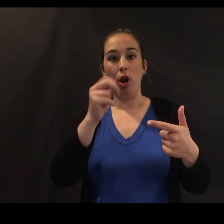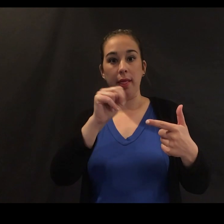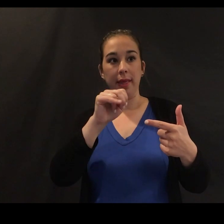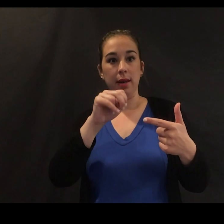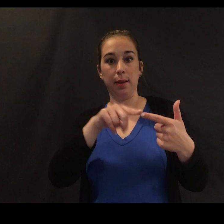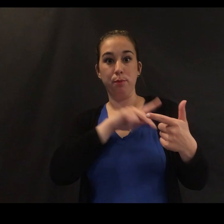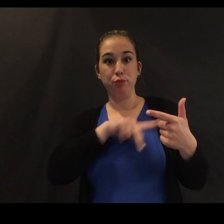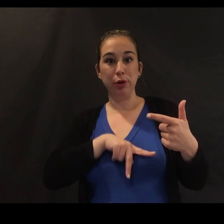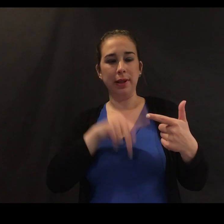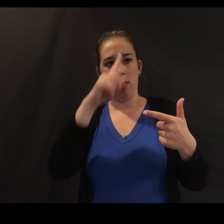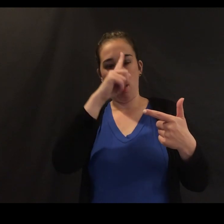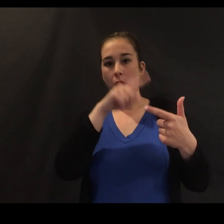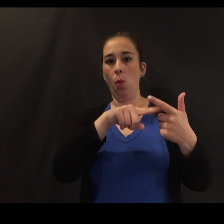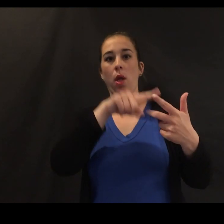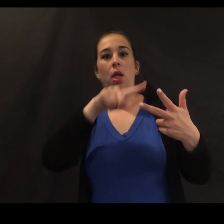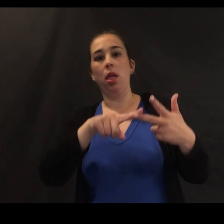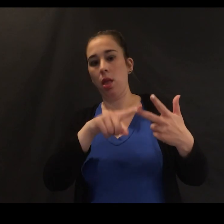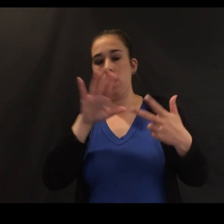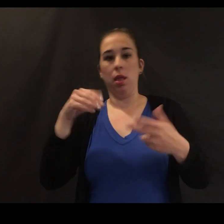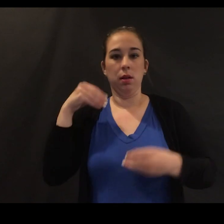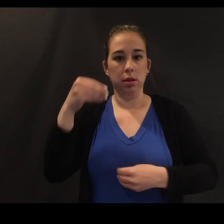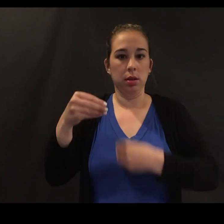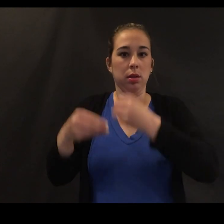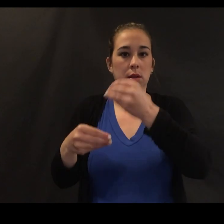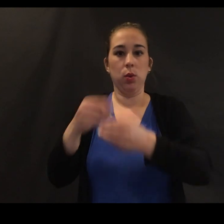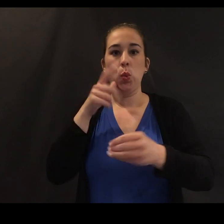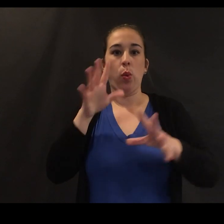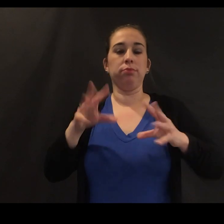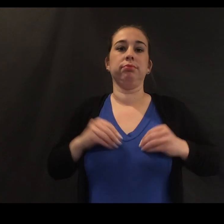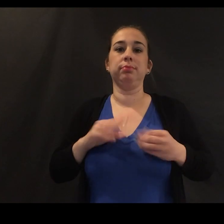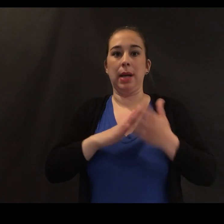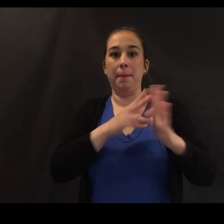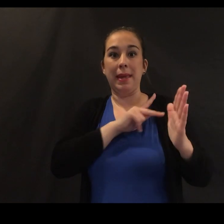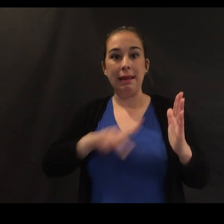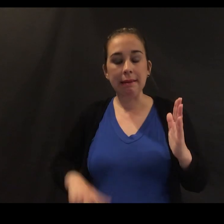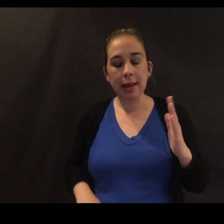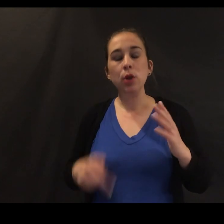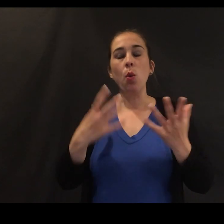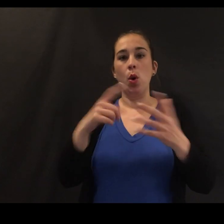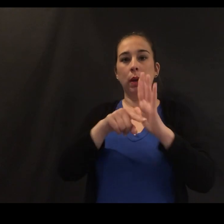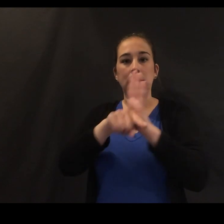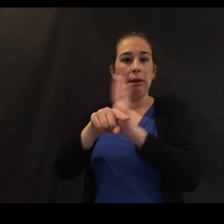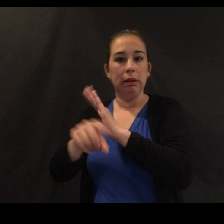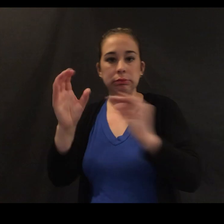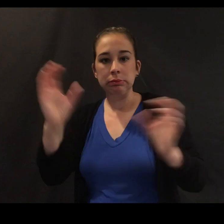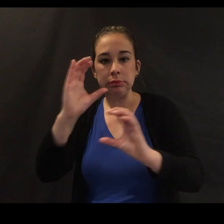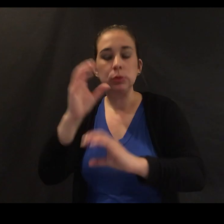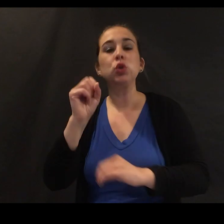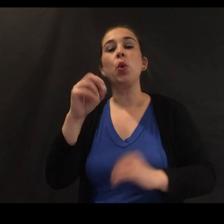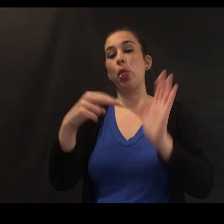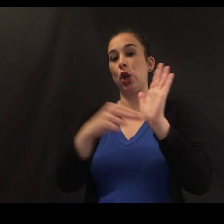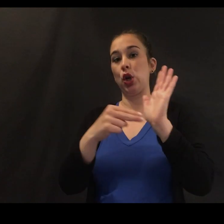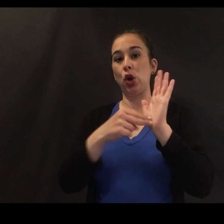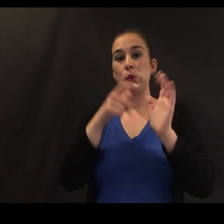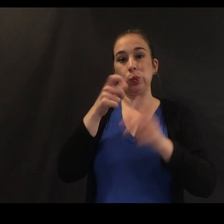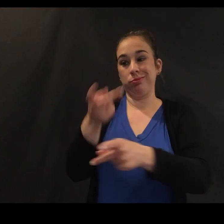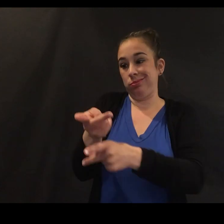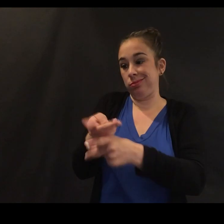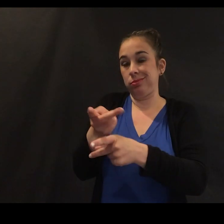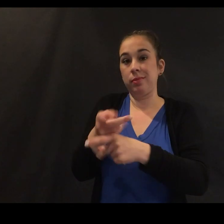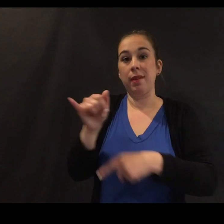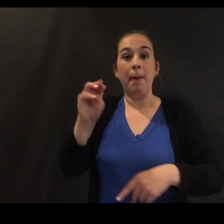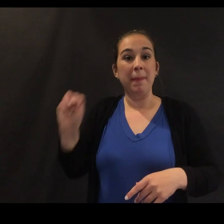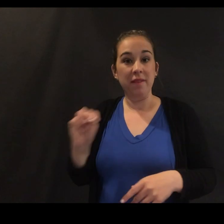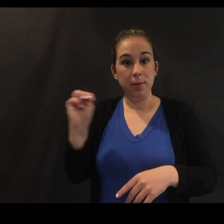was coming for all the king's heirs and would kill them as well. And so the nurse that's taking care of little Mephibosheth,